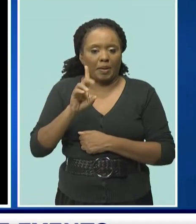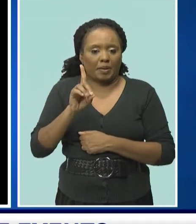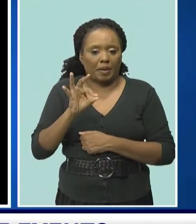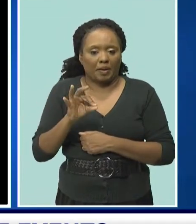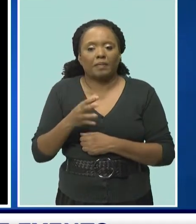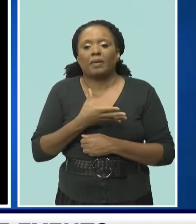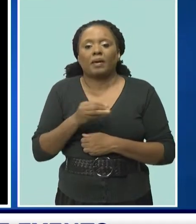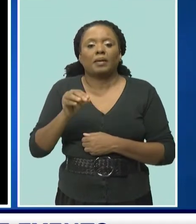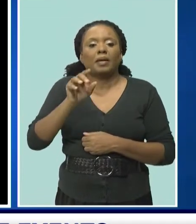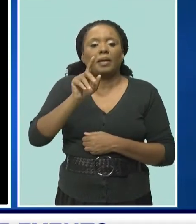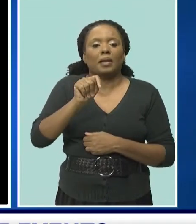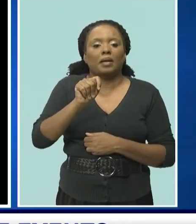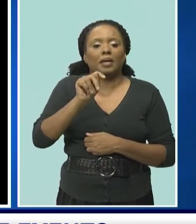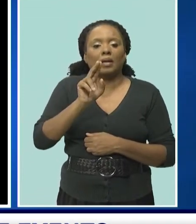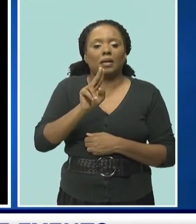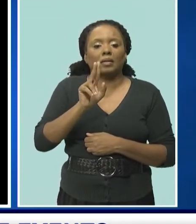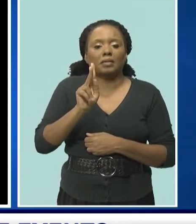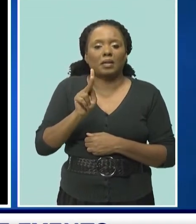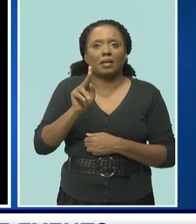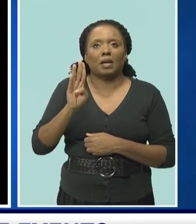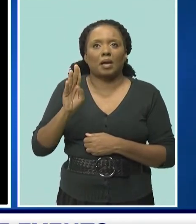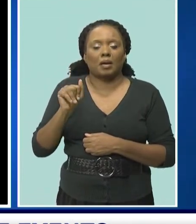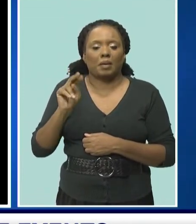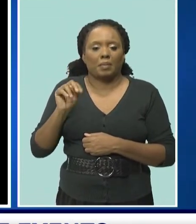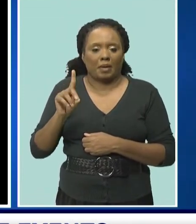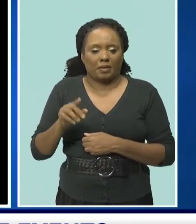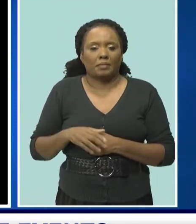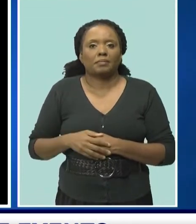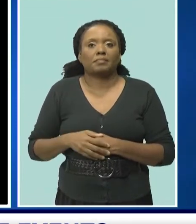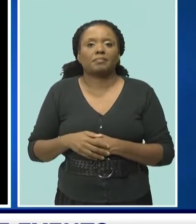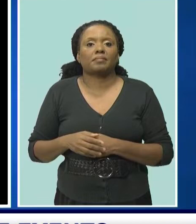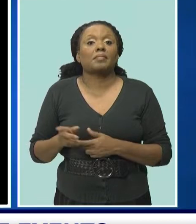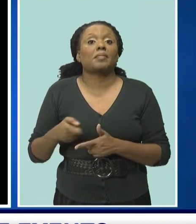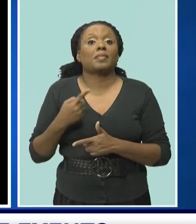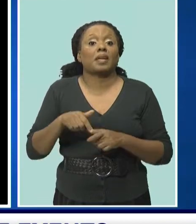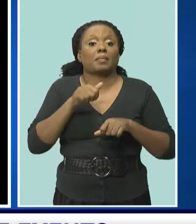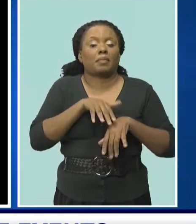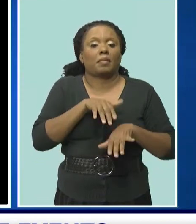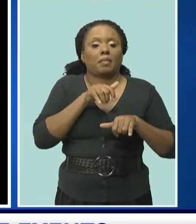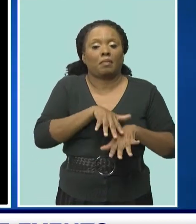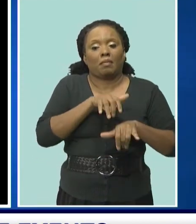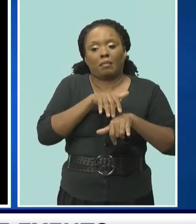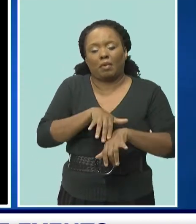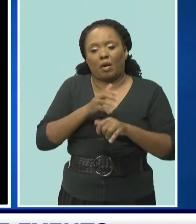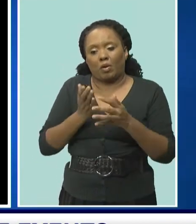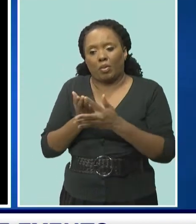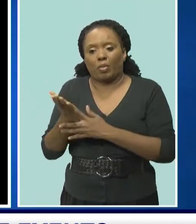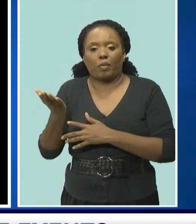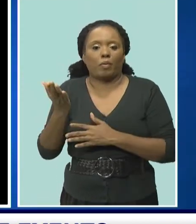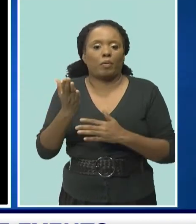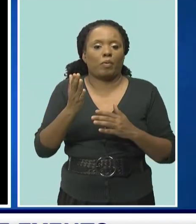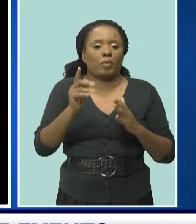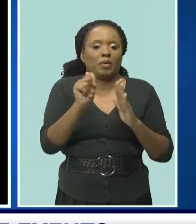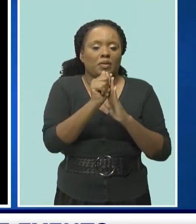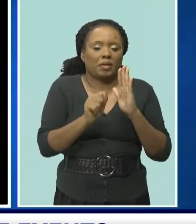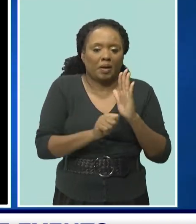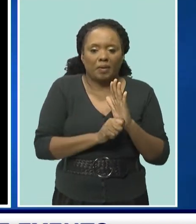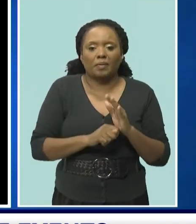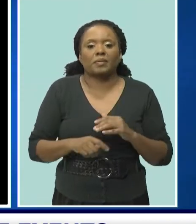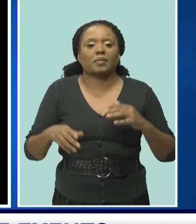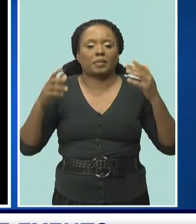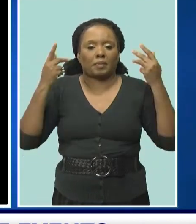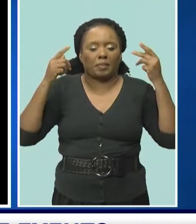orchestra. That is, and then of course the parade will march through town and the Prime Minister, accompanied by